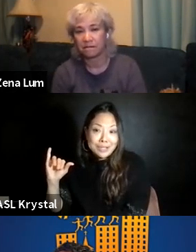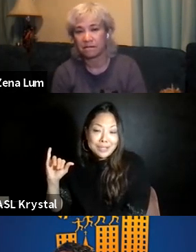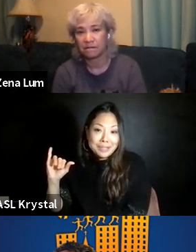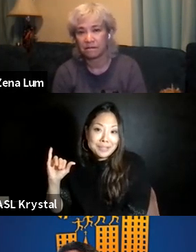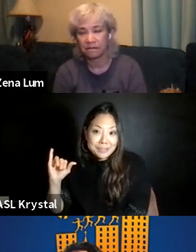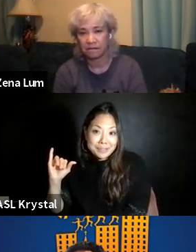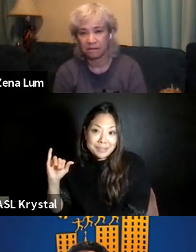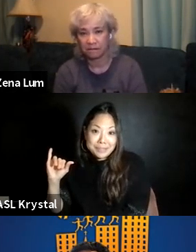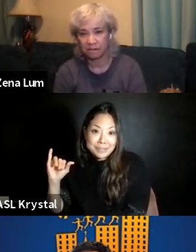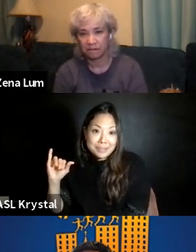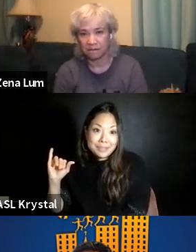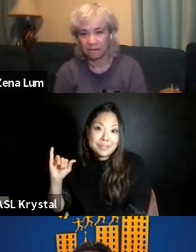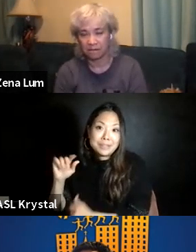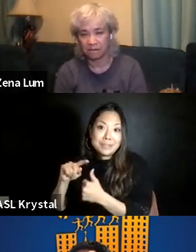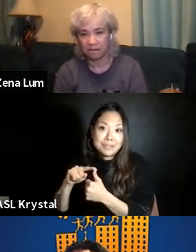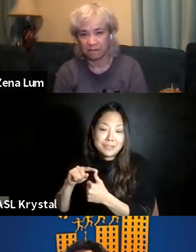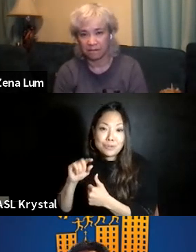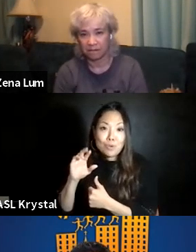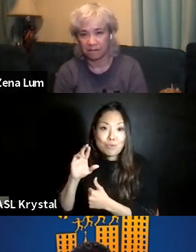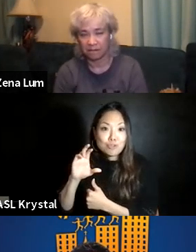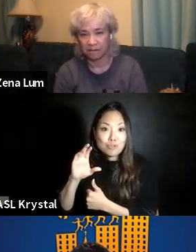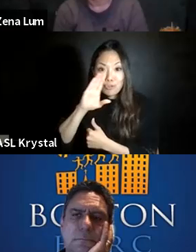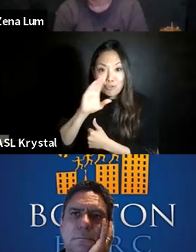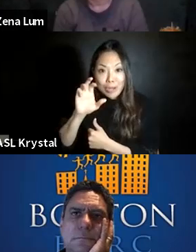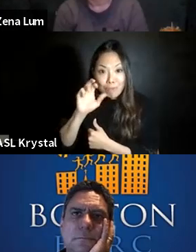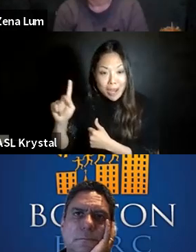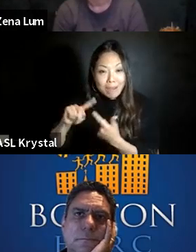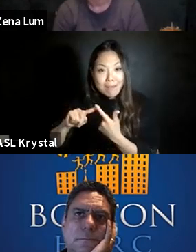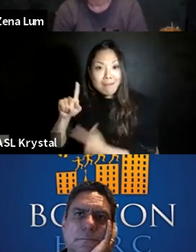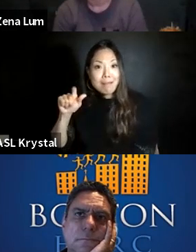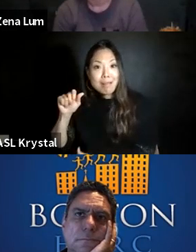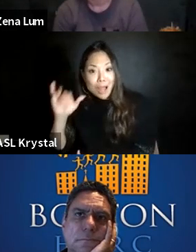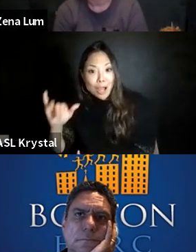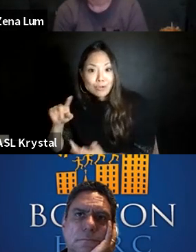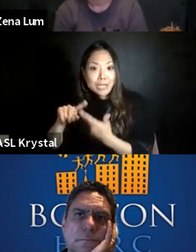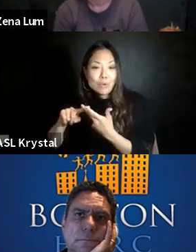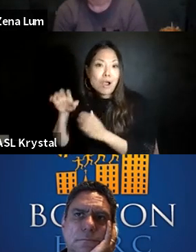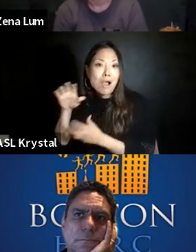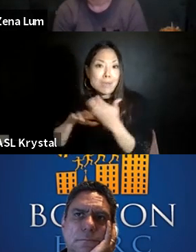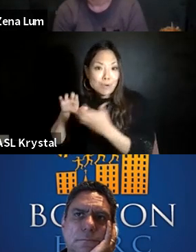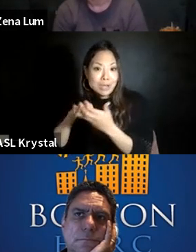So straight rank, lottery, or a hybrid for the 80.